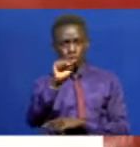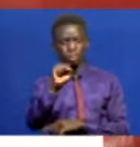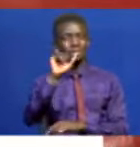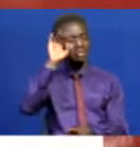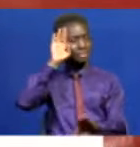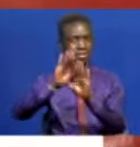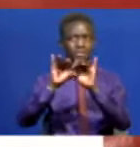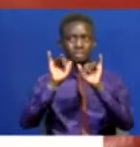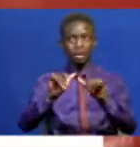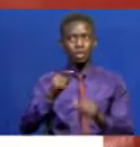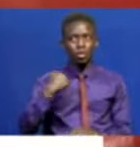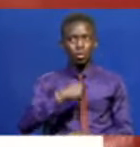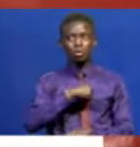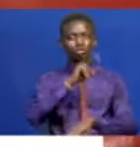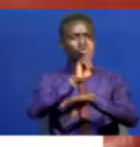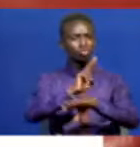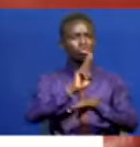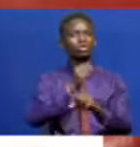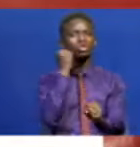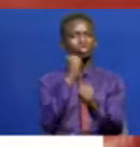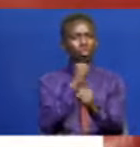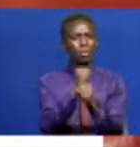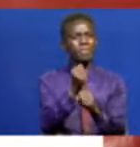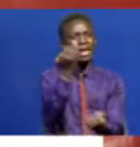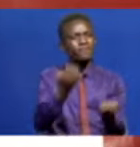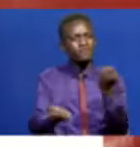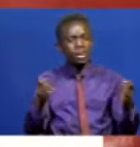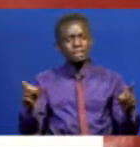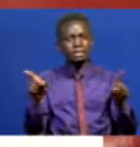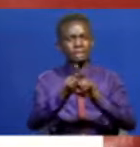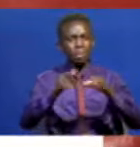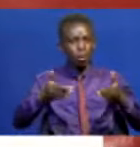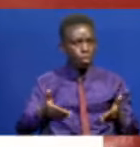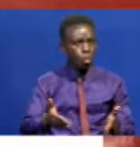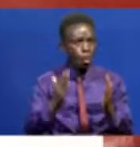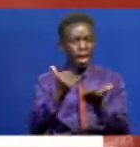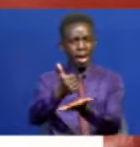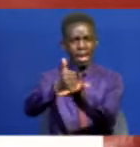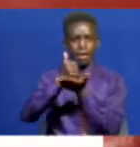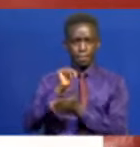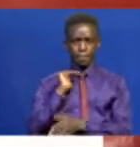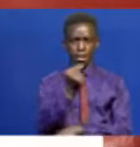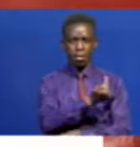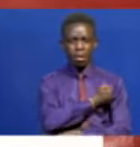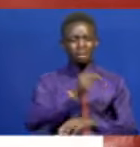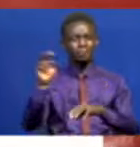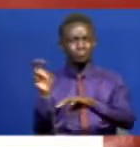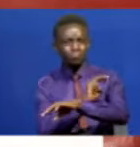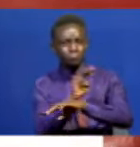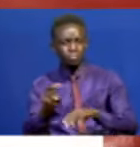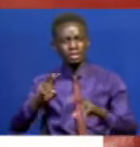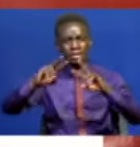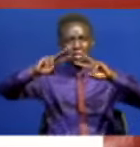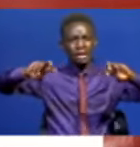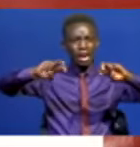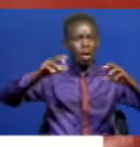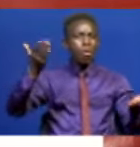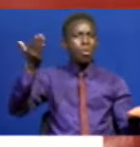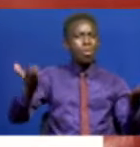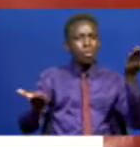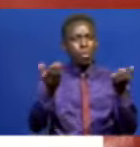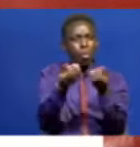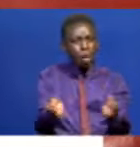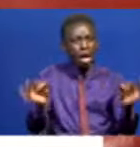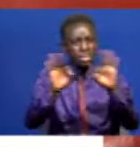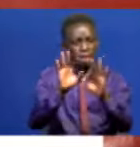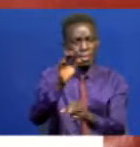evaluation as the methodology to help us to assess the relative worth or the comparative worth